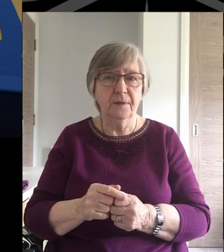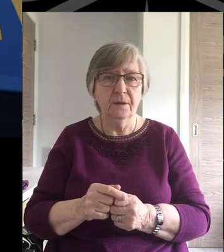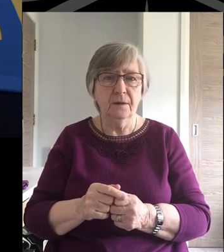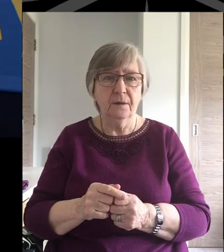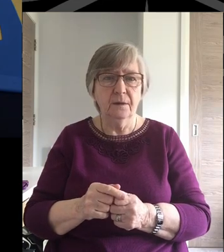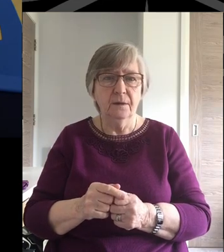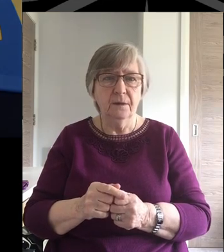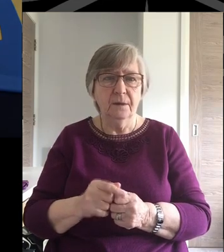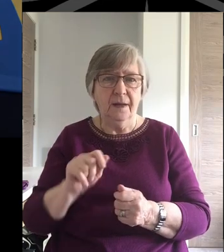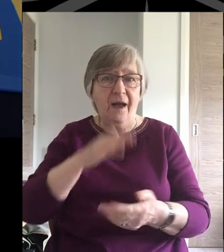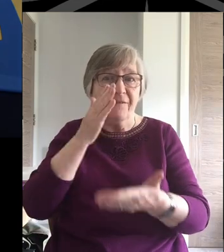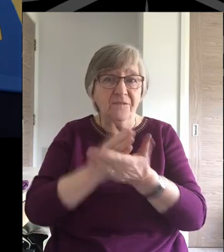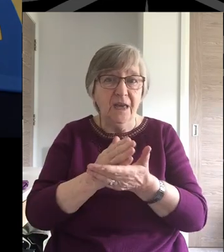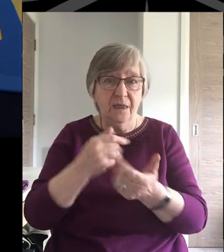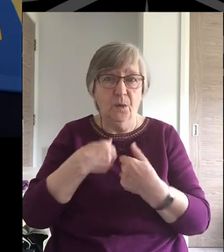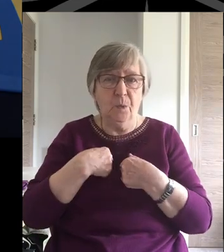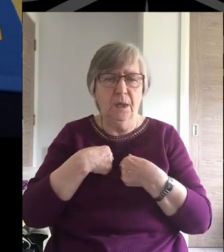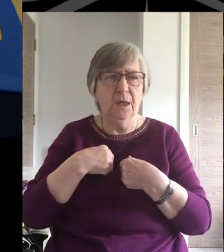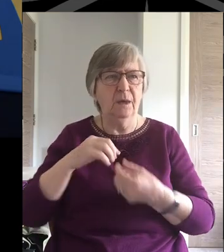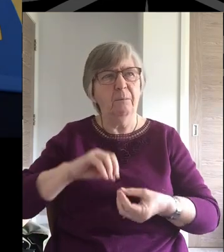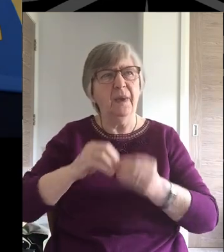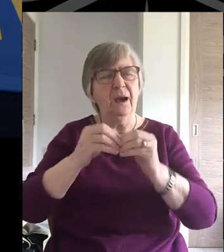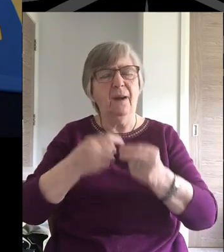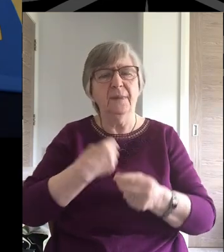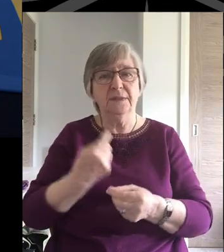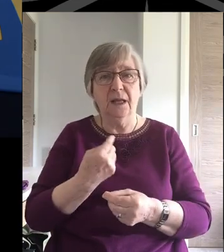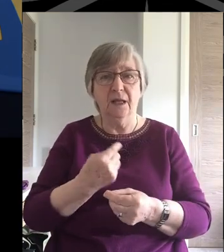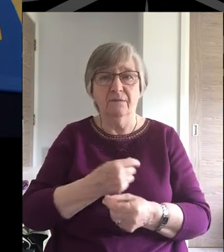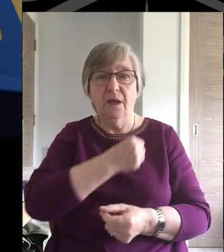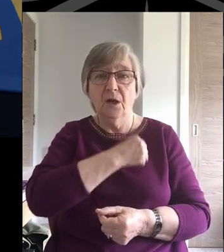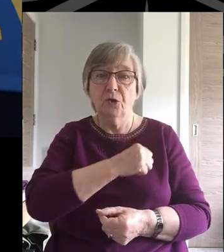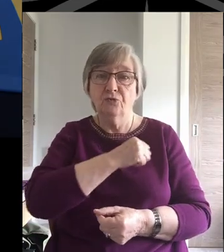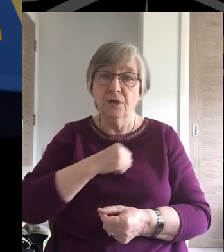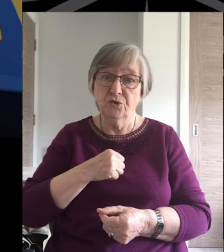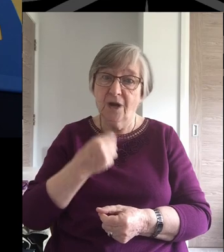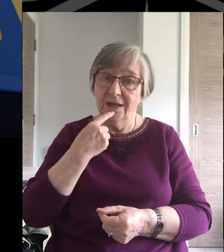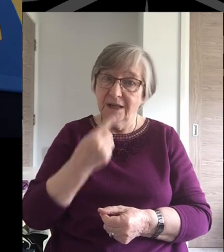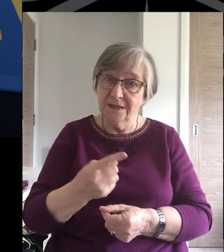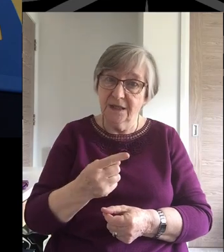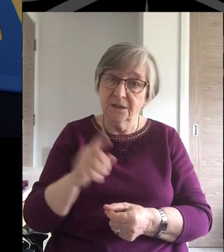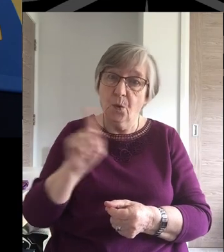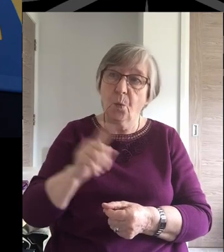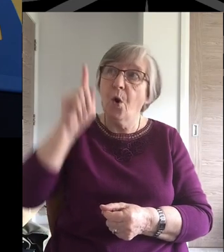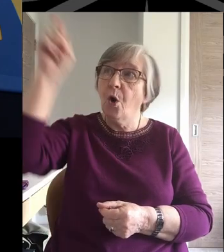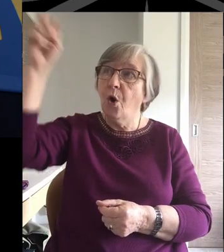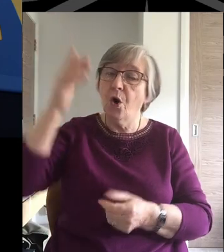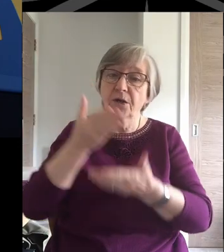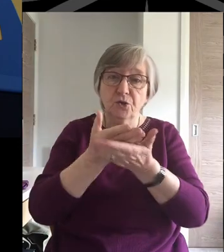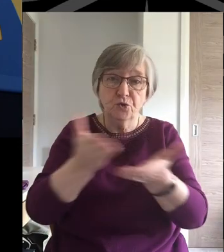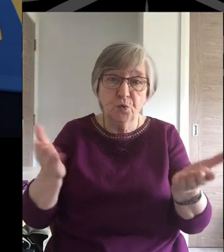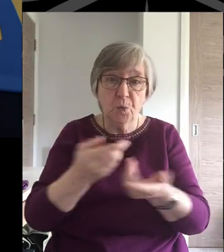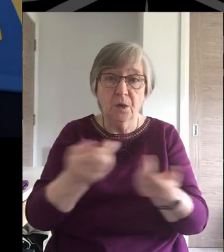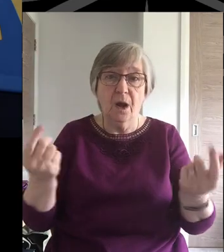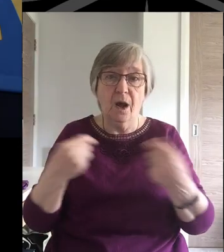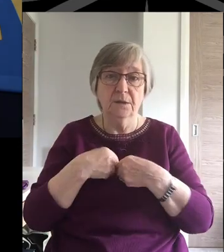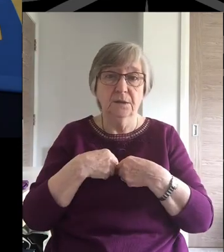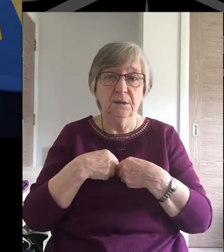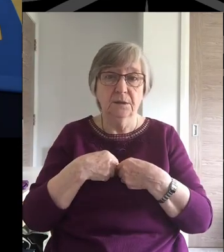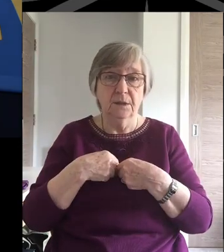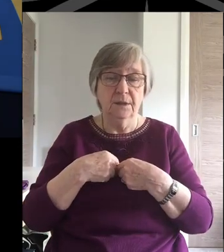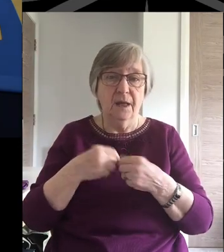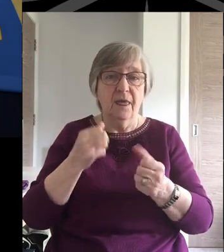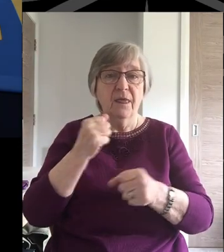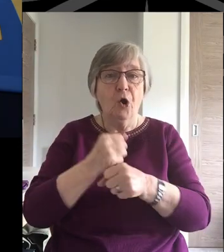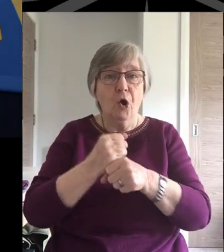Rather than a faith that we make up, Christianity claims to be what God has shown us, what God has revealed. A foundational claim of